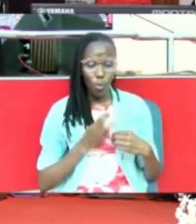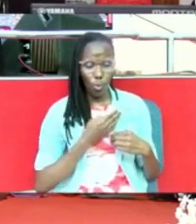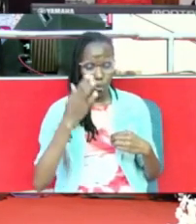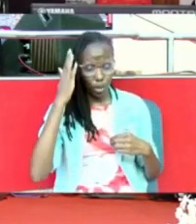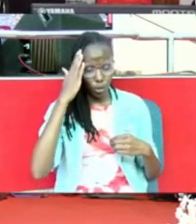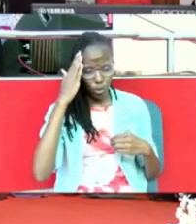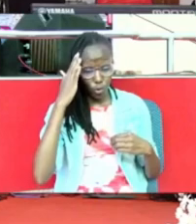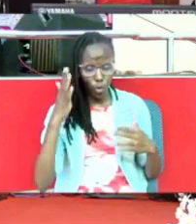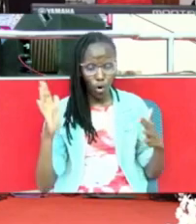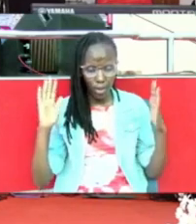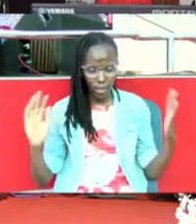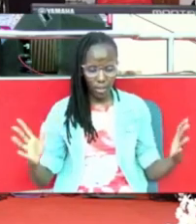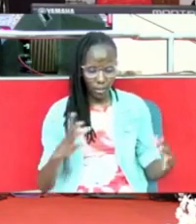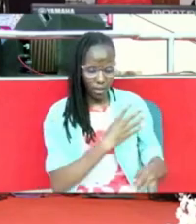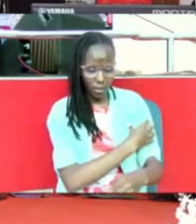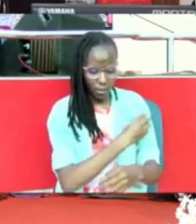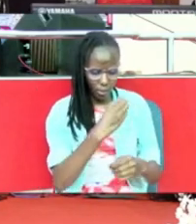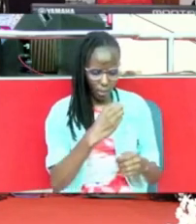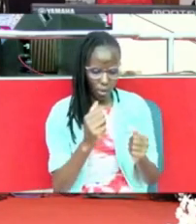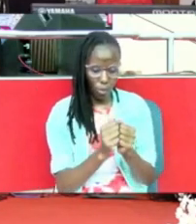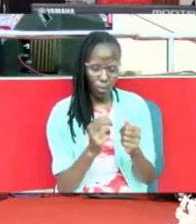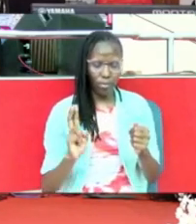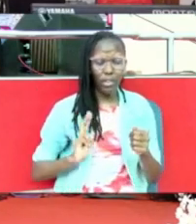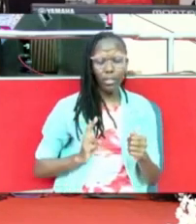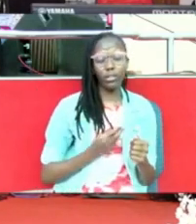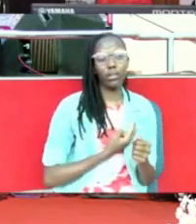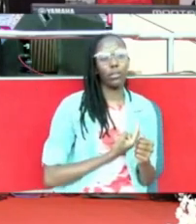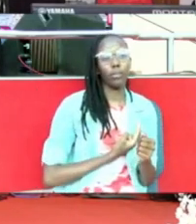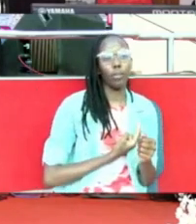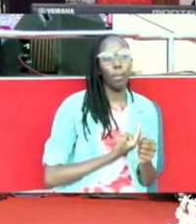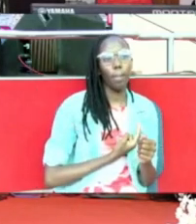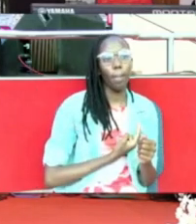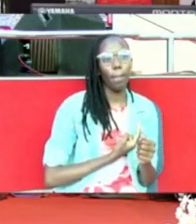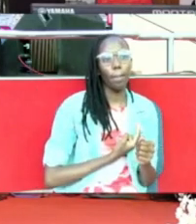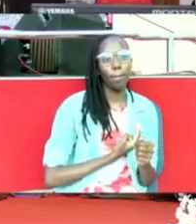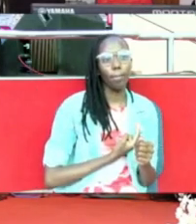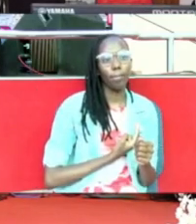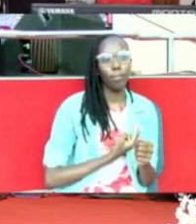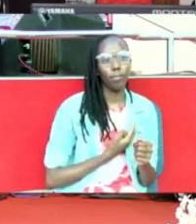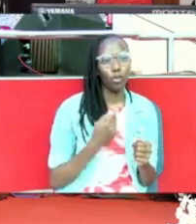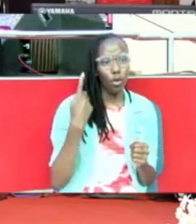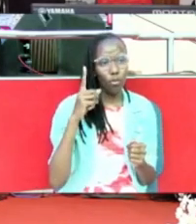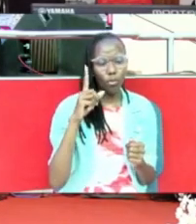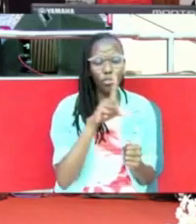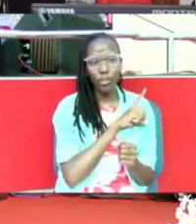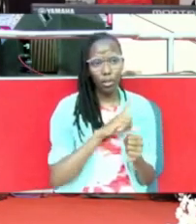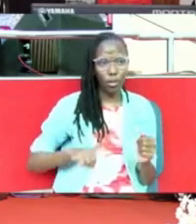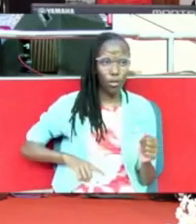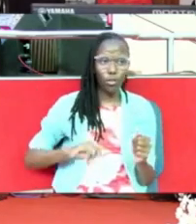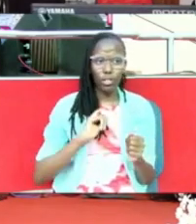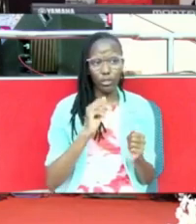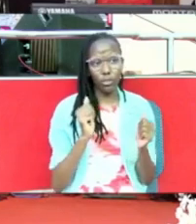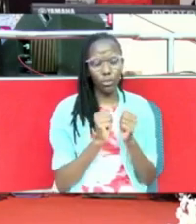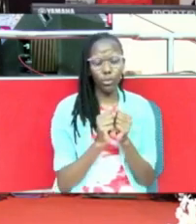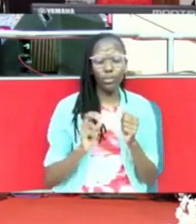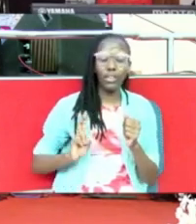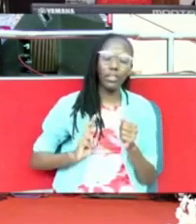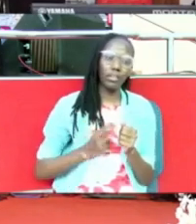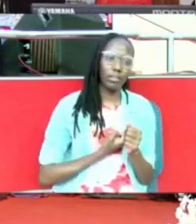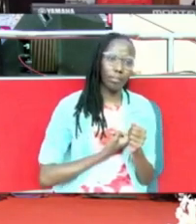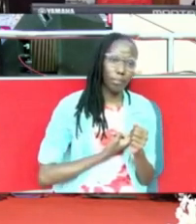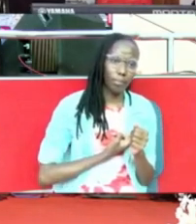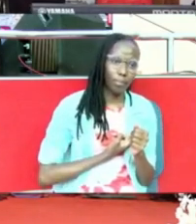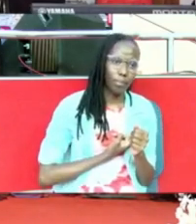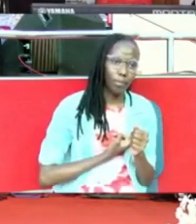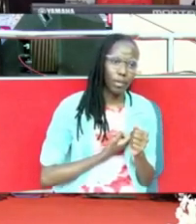with us. Kwa sababu tunajua ya kwamba nguvu zilizo nazi ni kuu sana. For the Lord is with us. Kwa sababu Mungu yupo pamoja